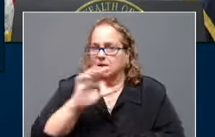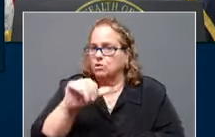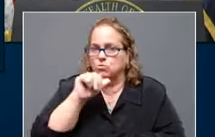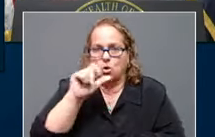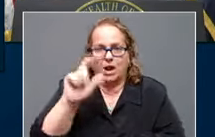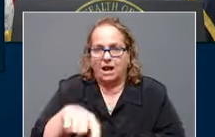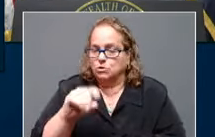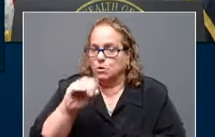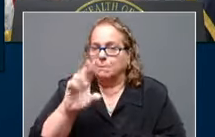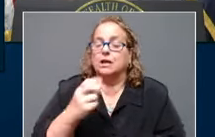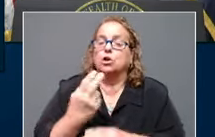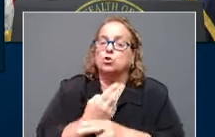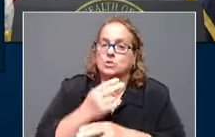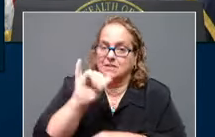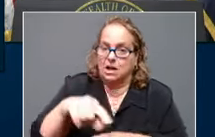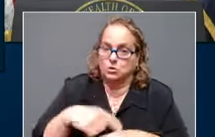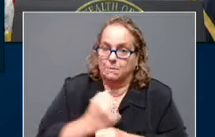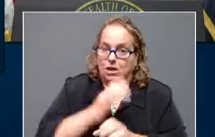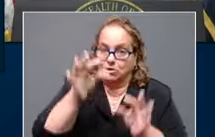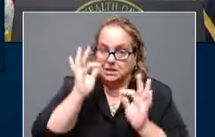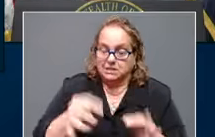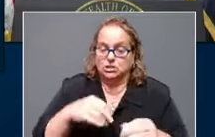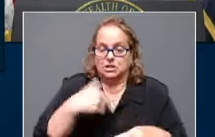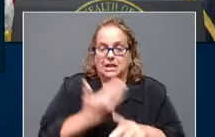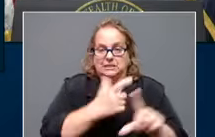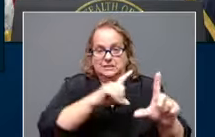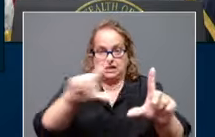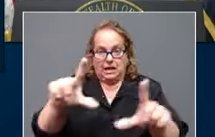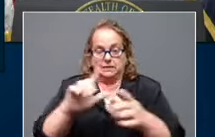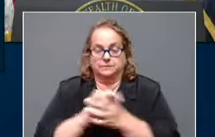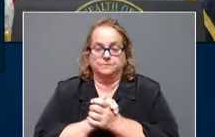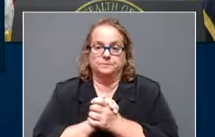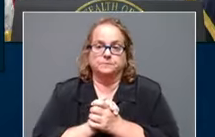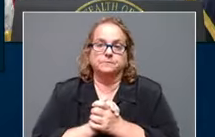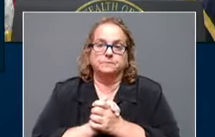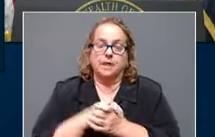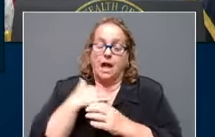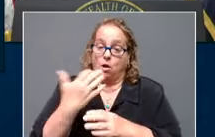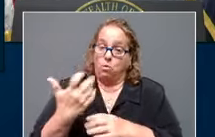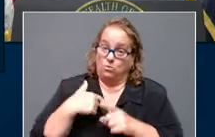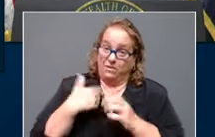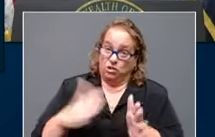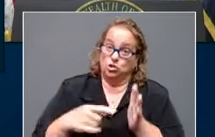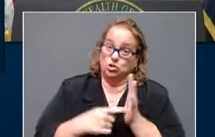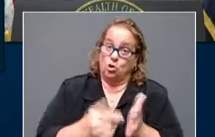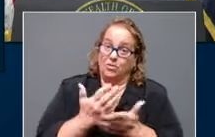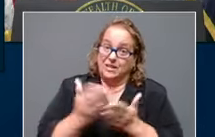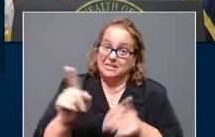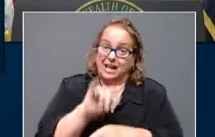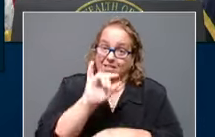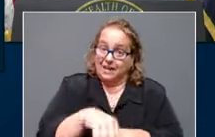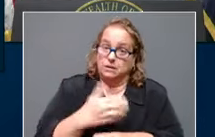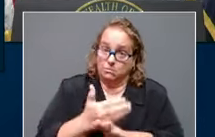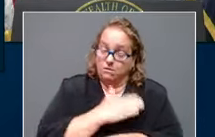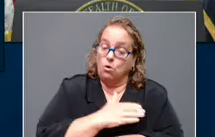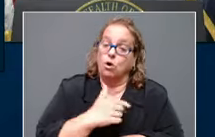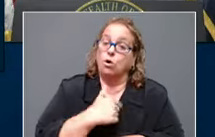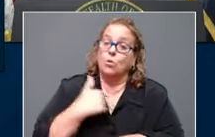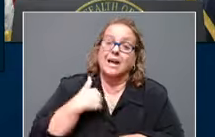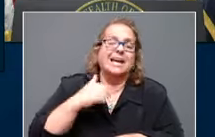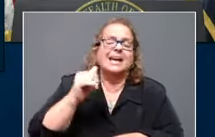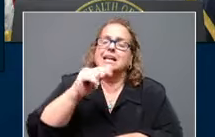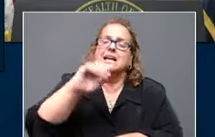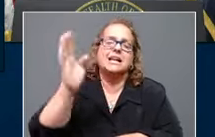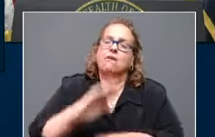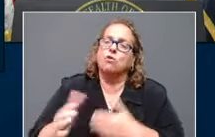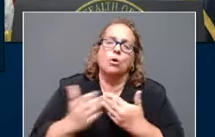out over and over and over again. We are all interconnected, whether we choose to believe that or not.